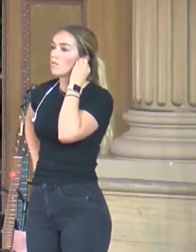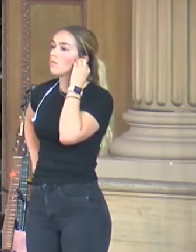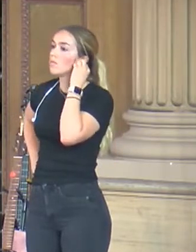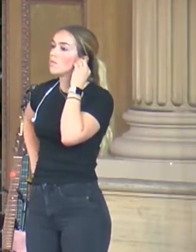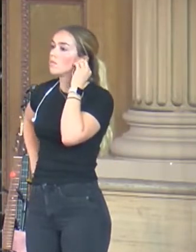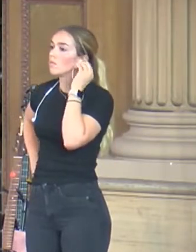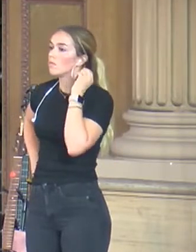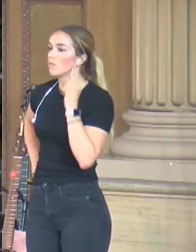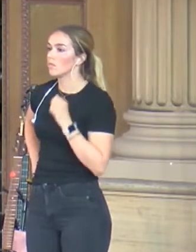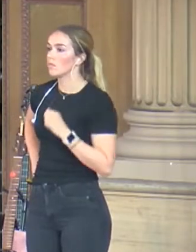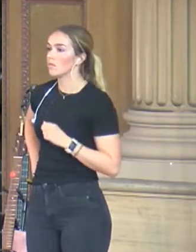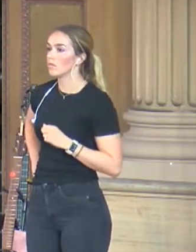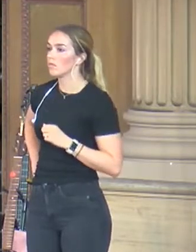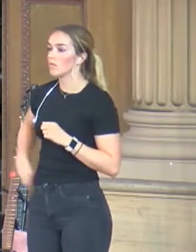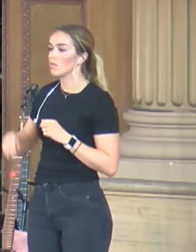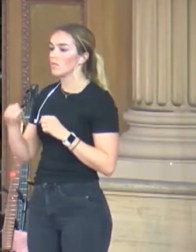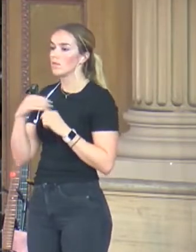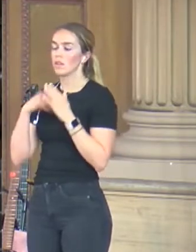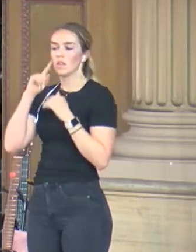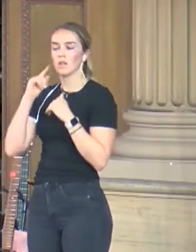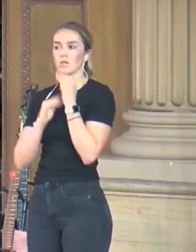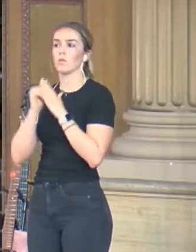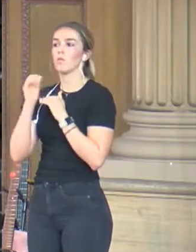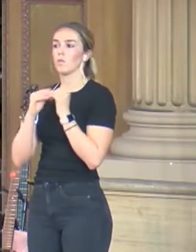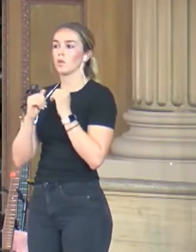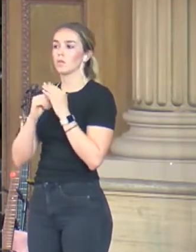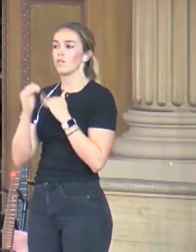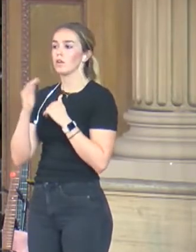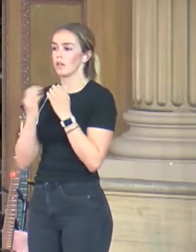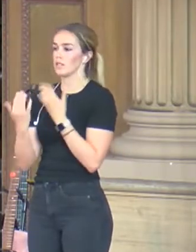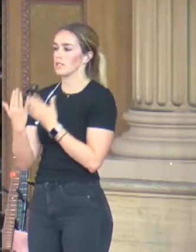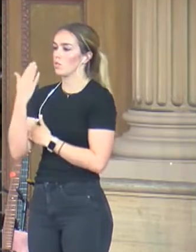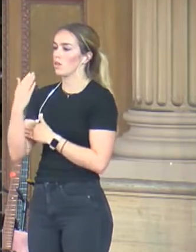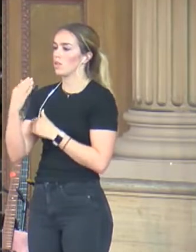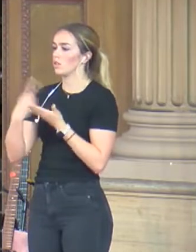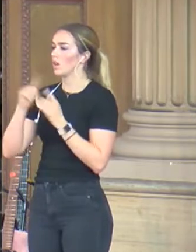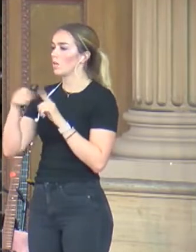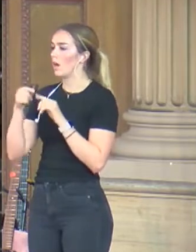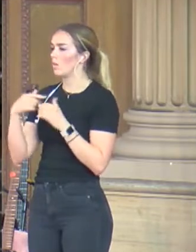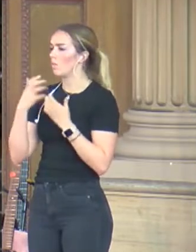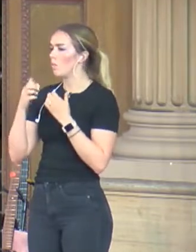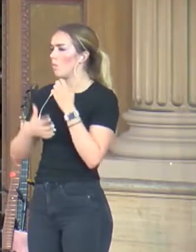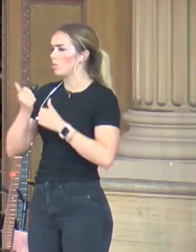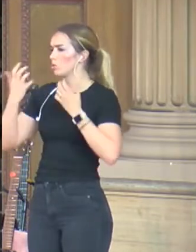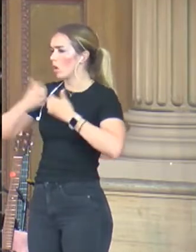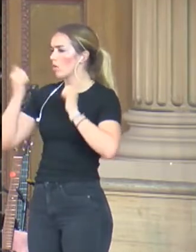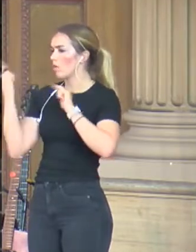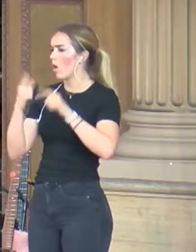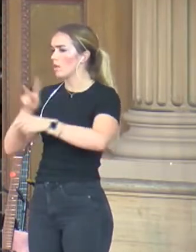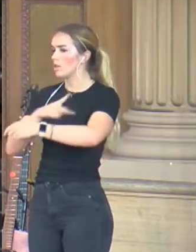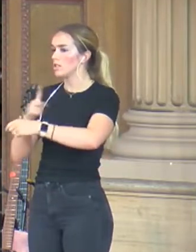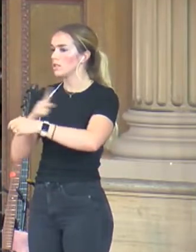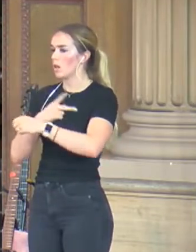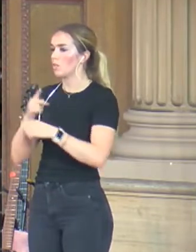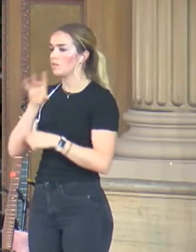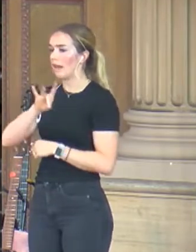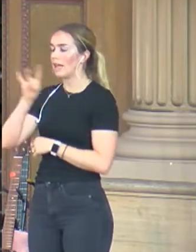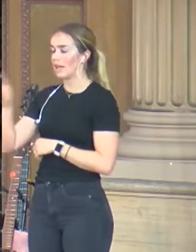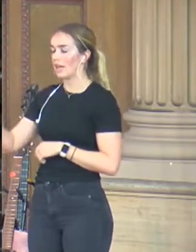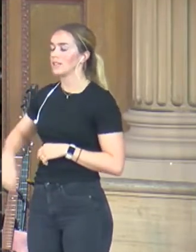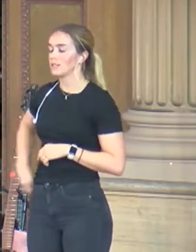of all the psalms, in Psalm 23. And today, I get to walk us through what is probably the darkest of all the psalms in Psalm 88.